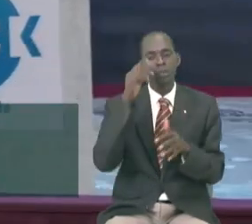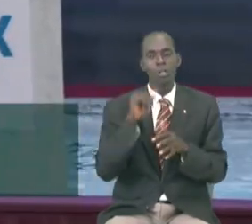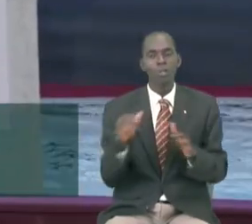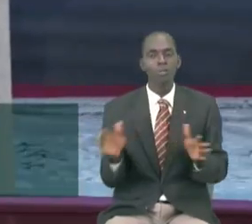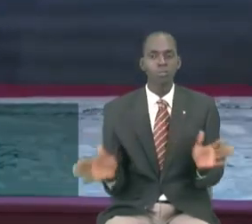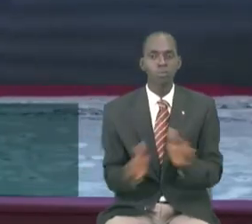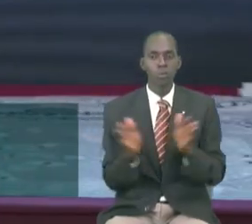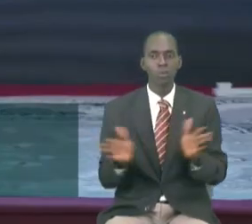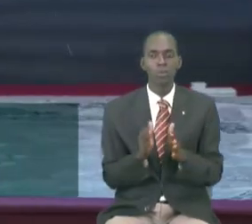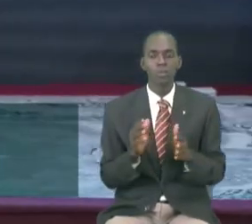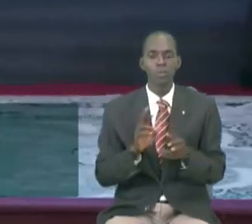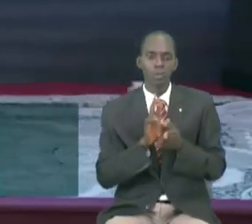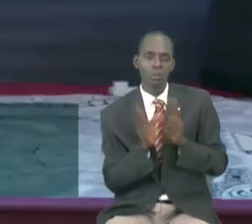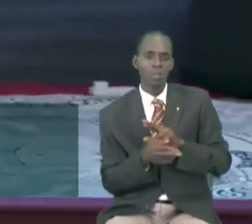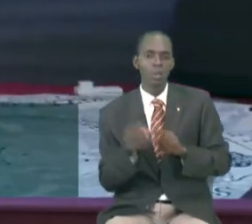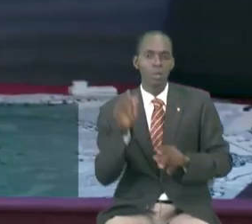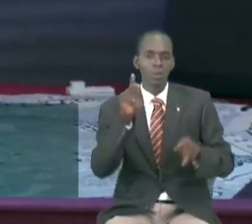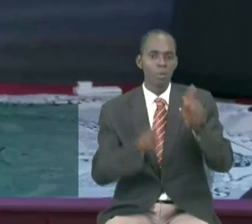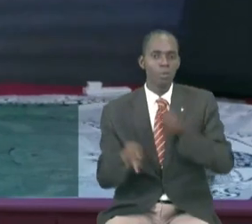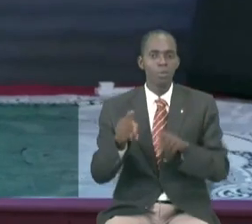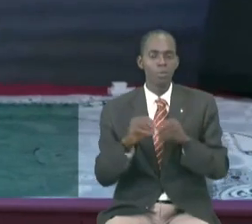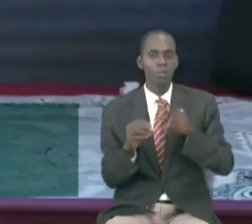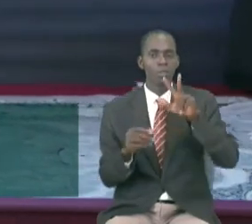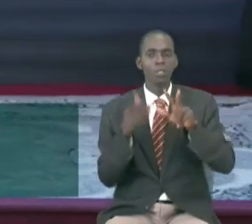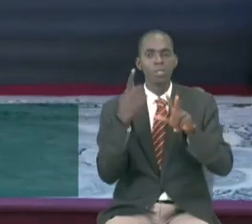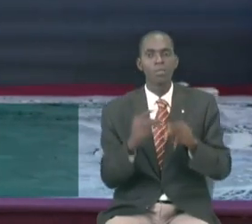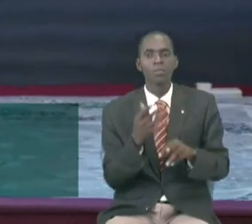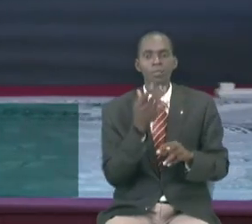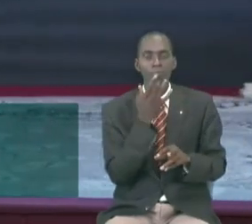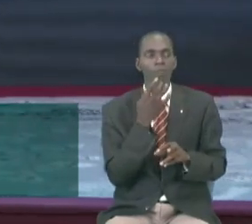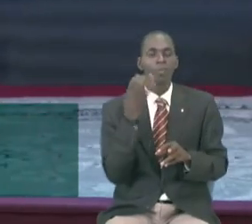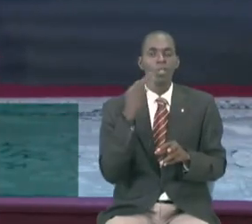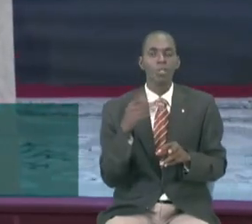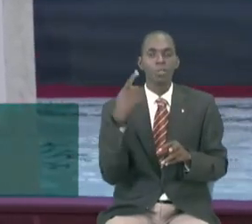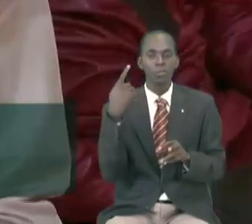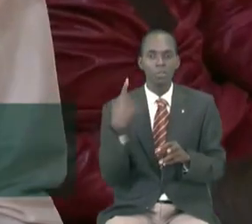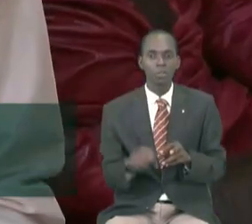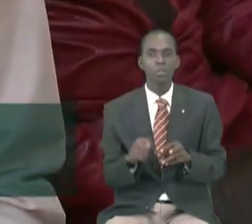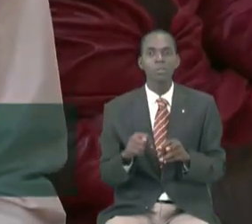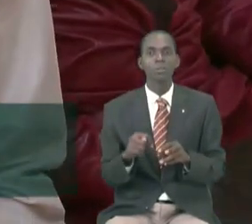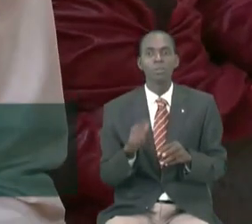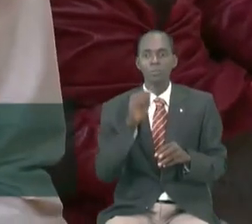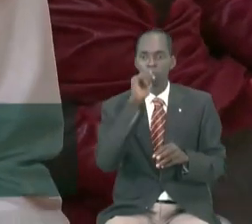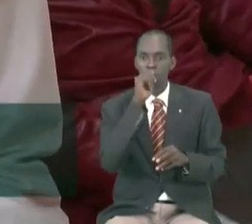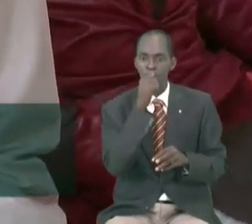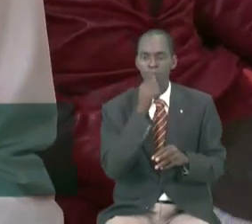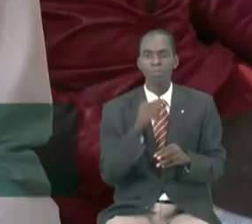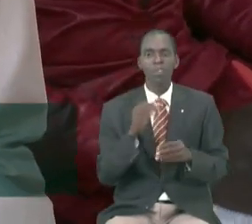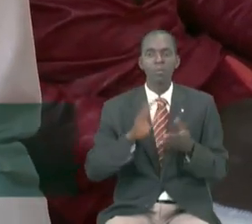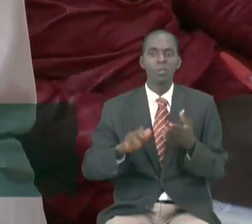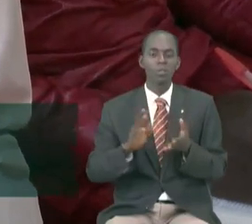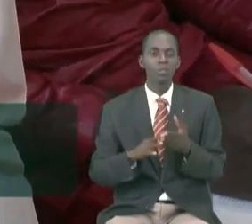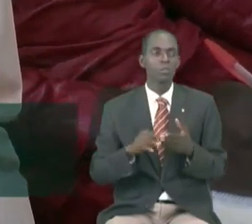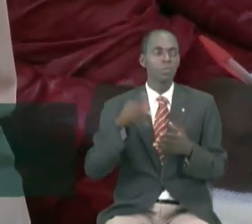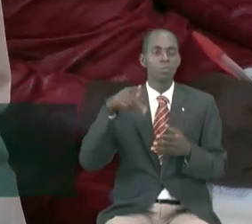pardoning potentate. Let's look at number one there. Number one is the faithfulness of a powerful pedestrian